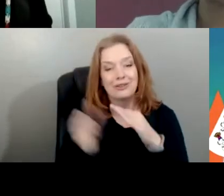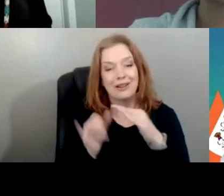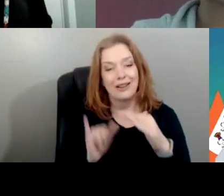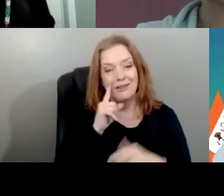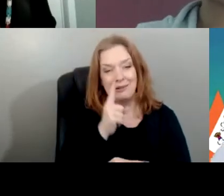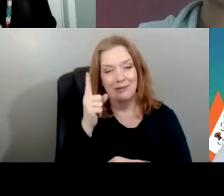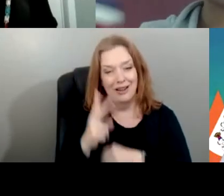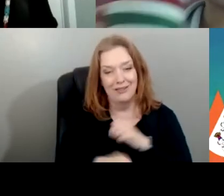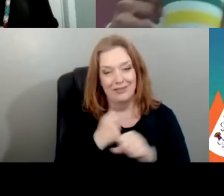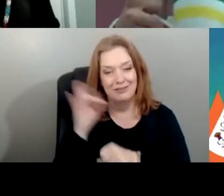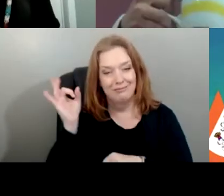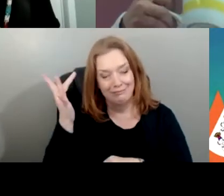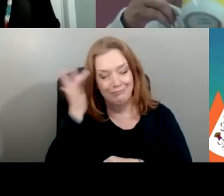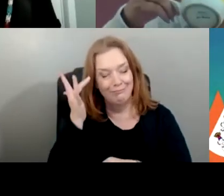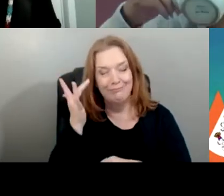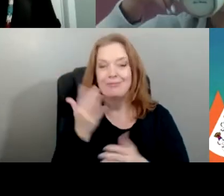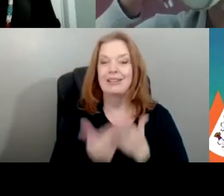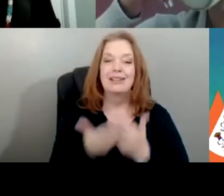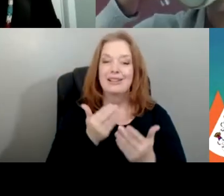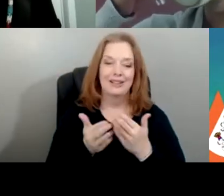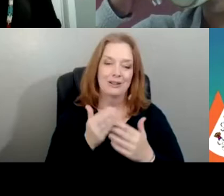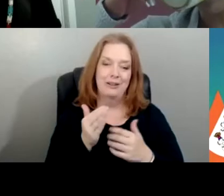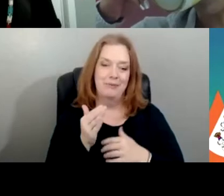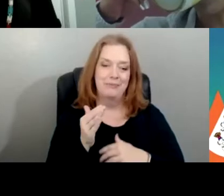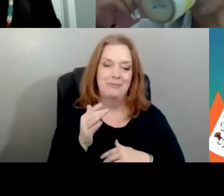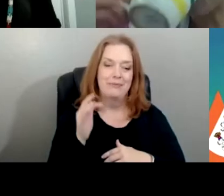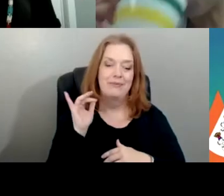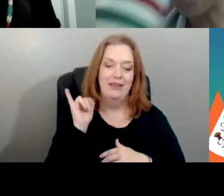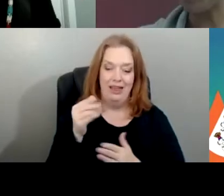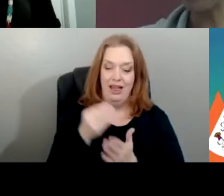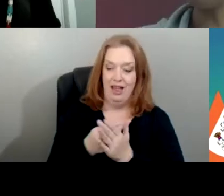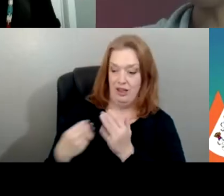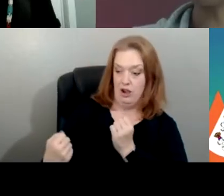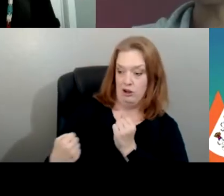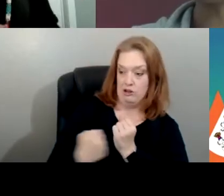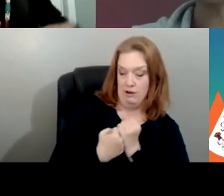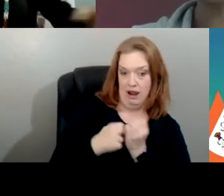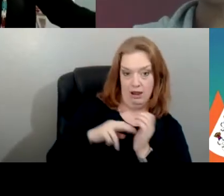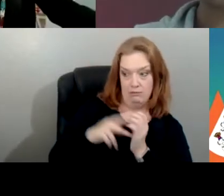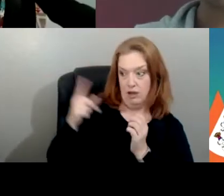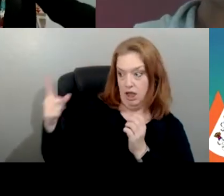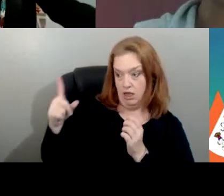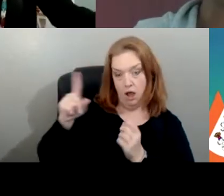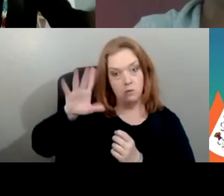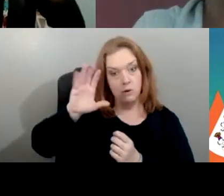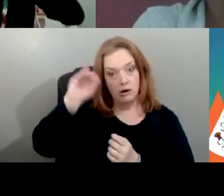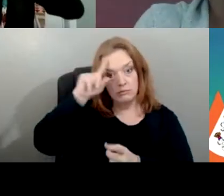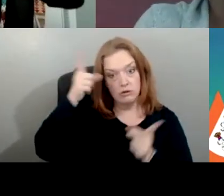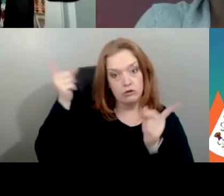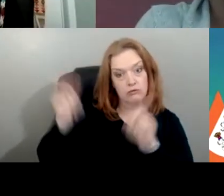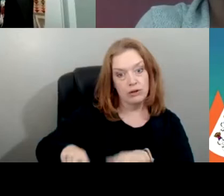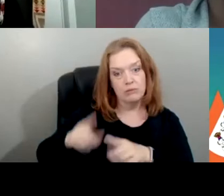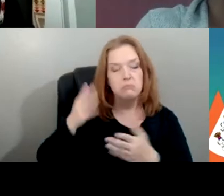are also supported by that grant, and does not necessarily reflect the opinions or stance of the Department of Health and